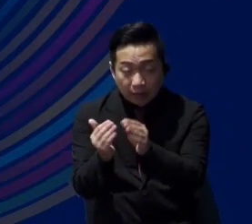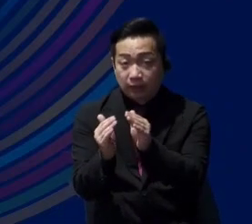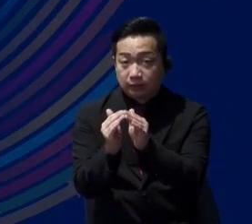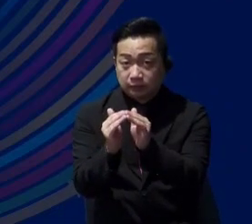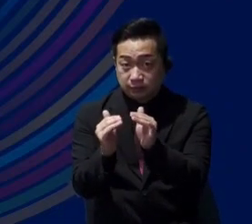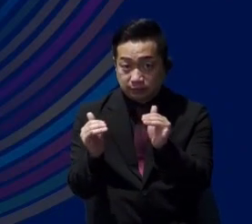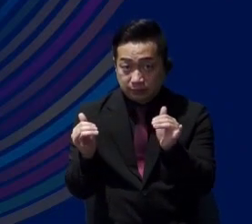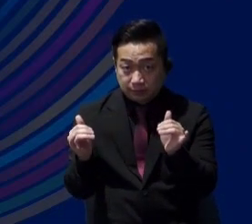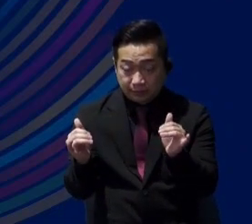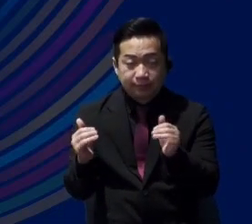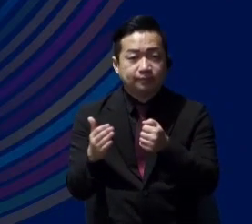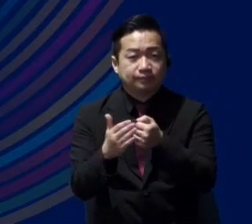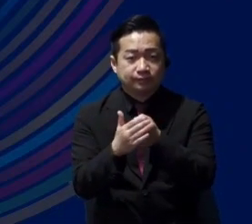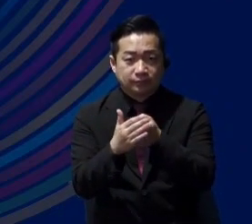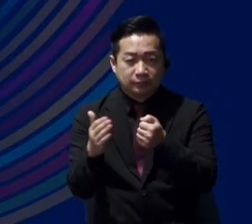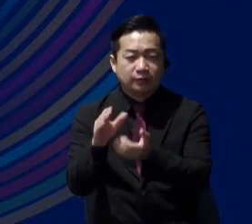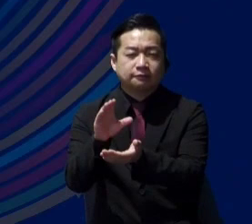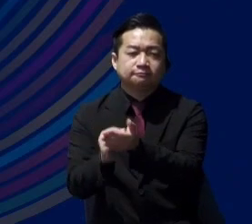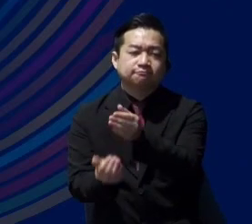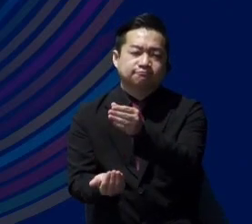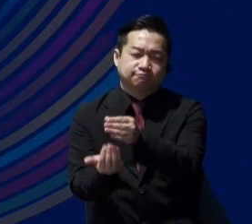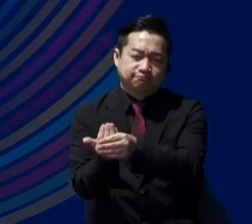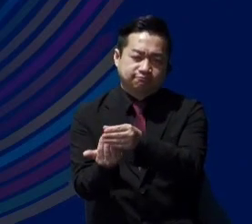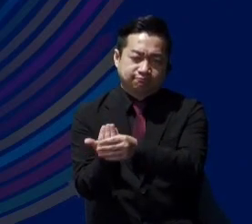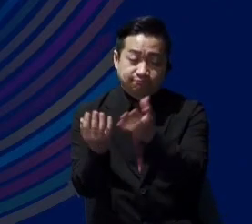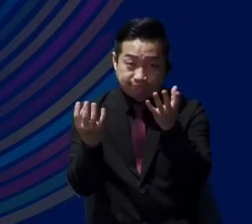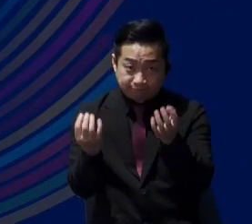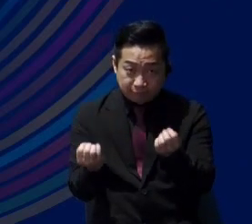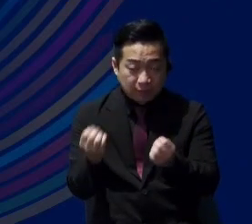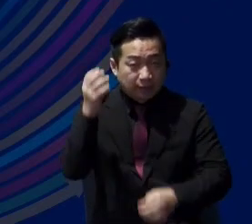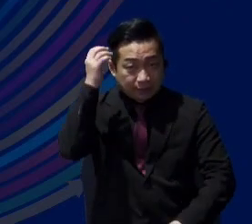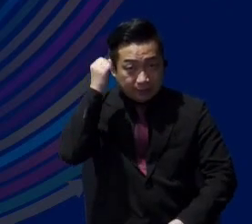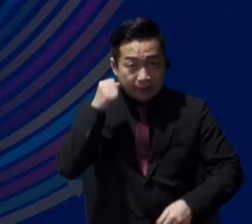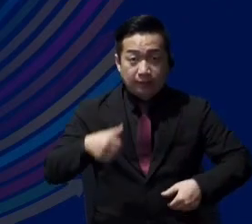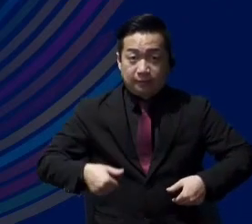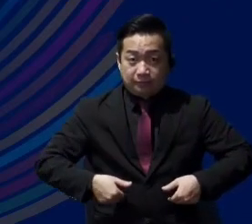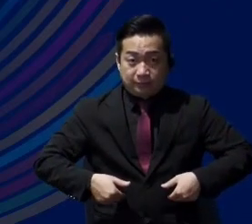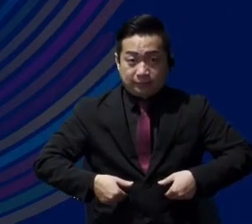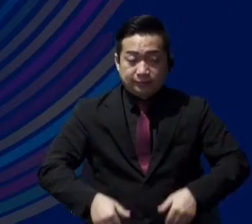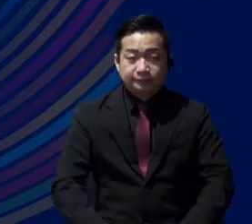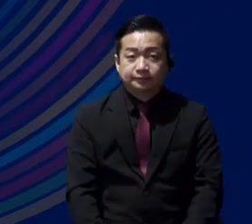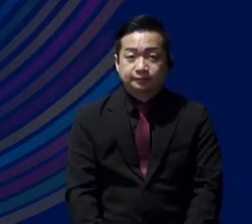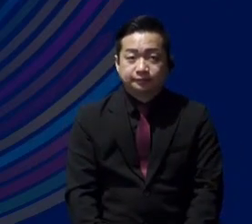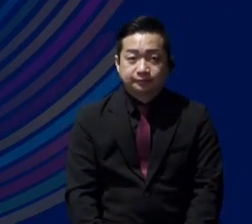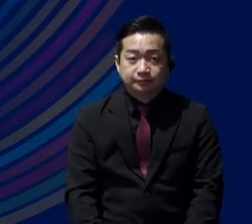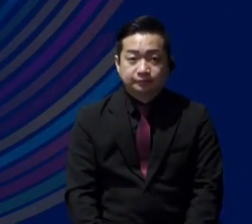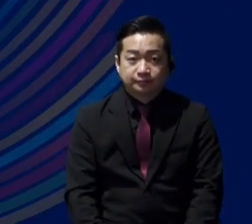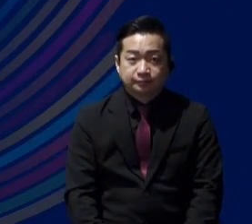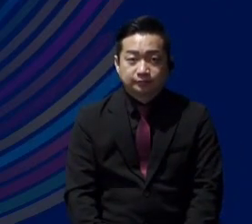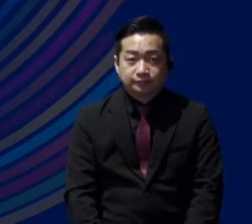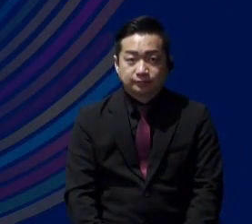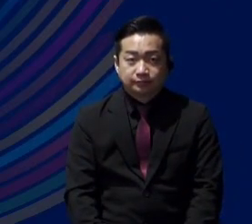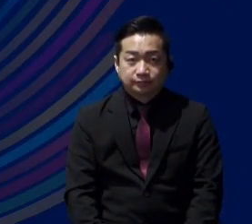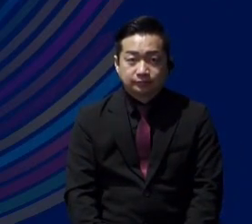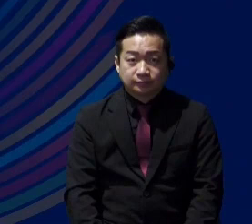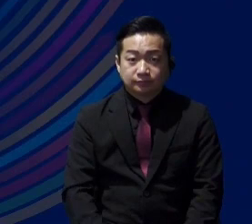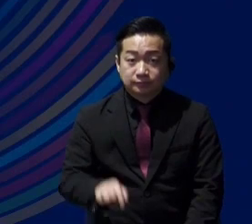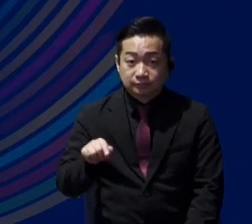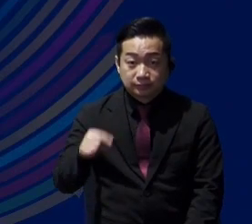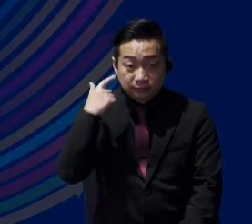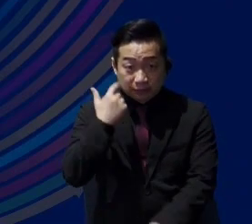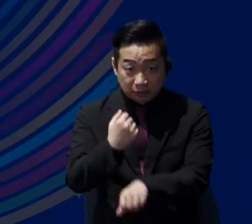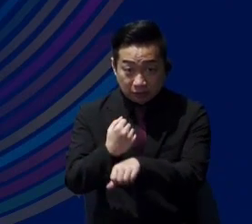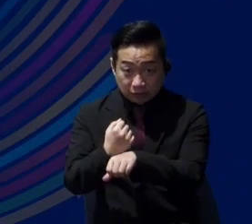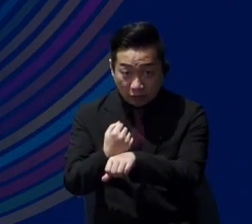really, this very important piece of work, that was part of the Lancet Commission on Health in the Age of the